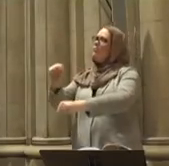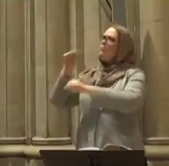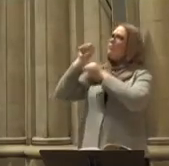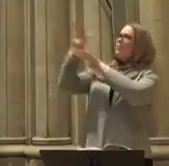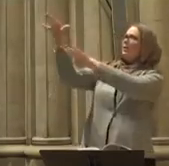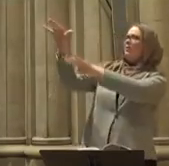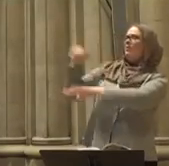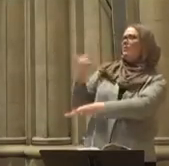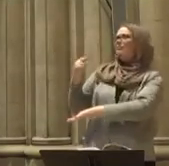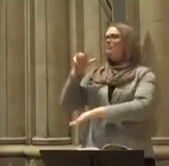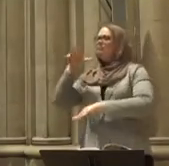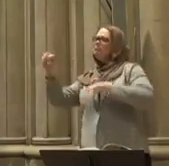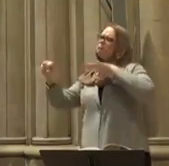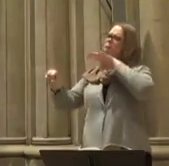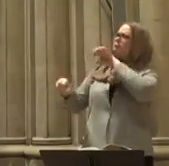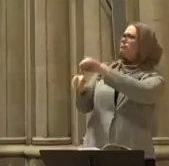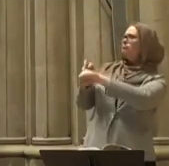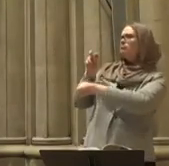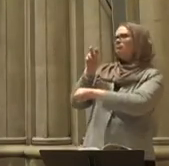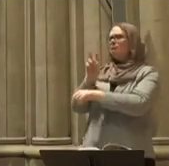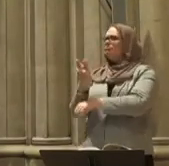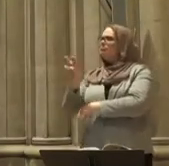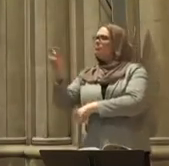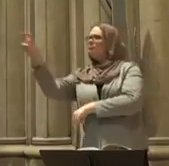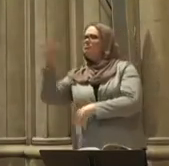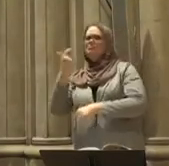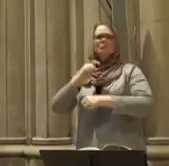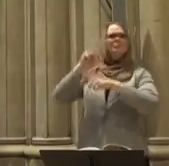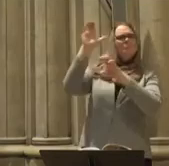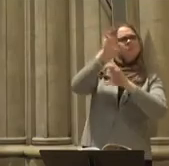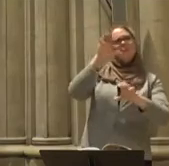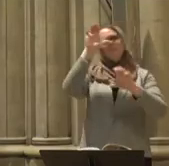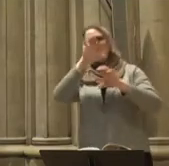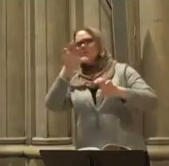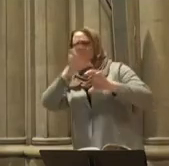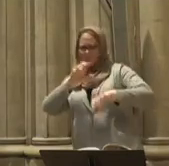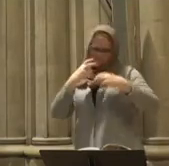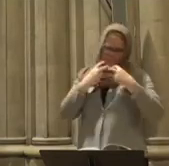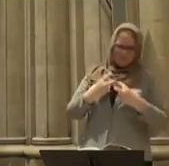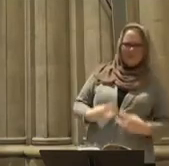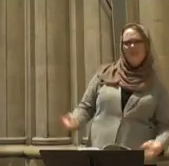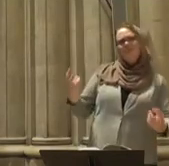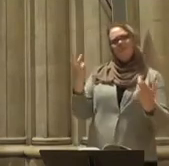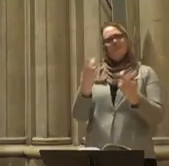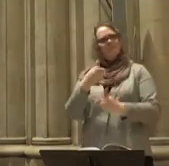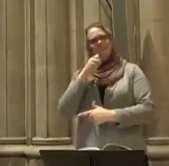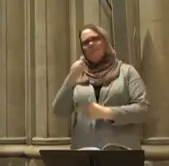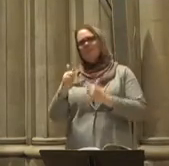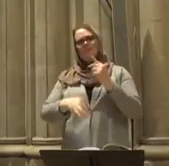mountain. Looked all around, couldn't find nobody.